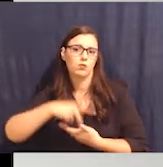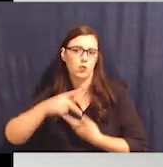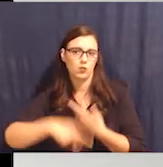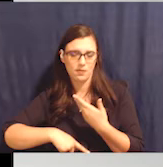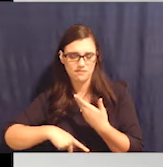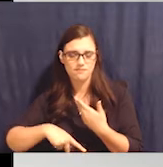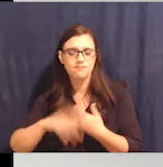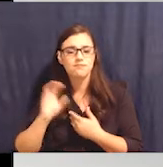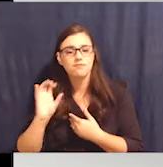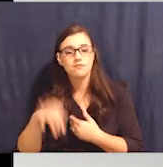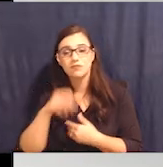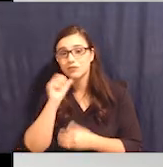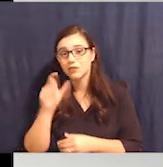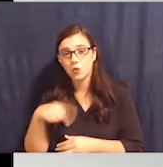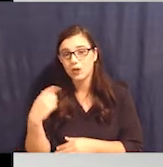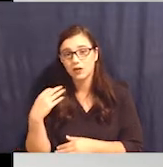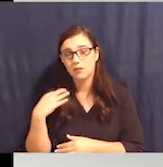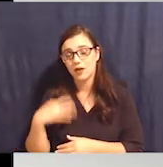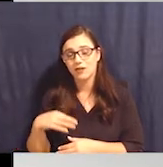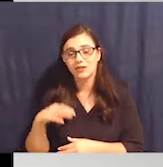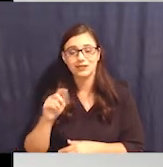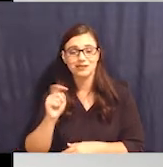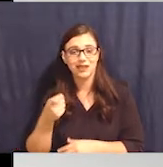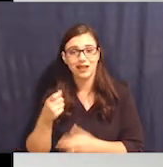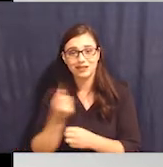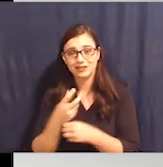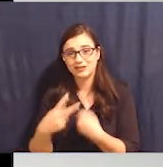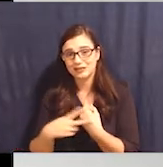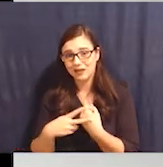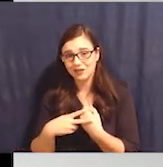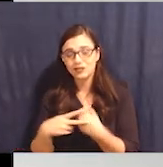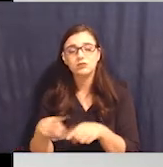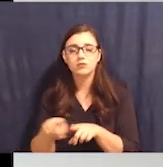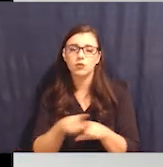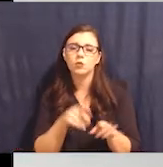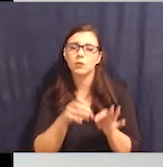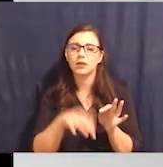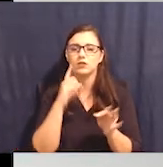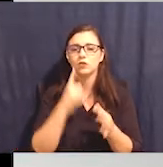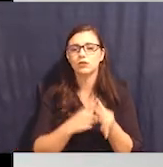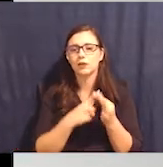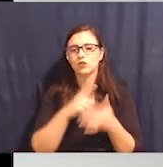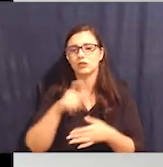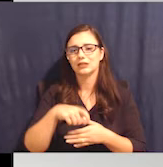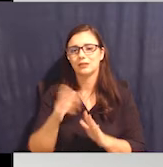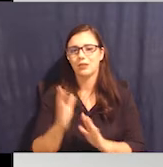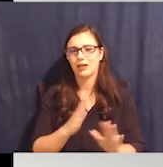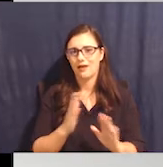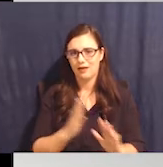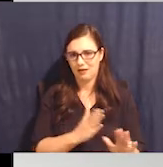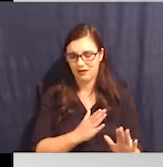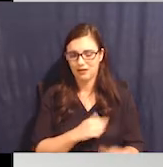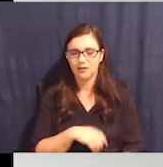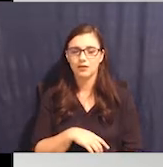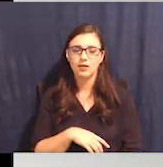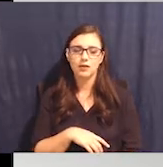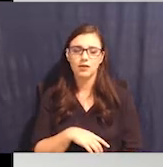our full program, which is not only benefits and tax savings, but also the basics of special needs